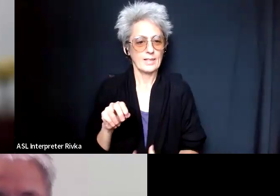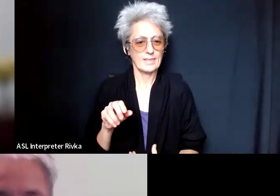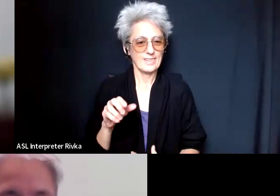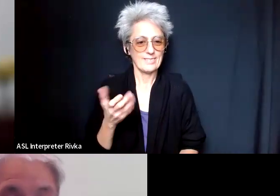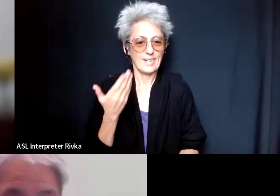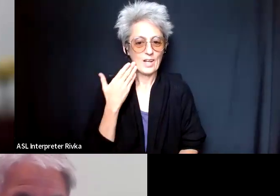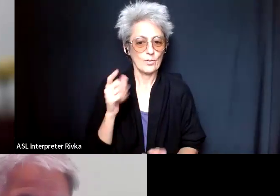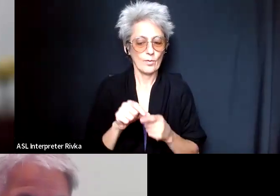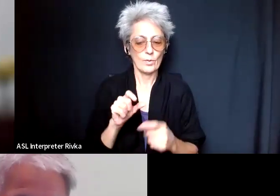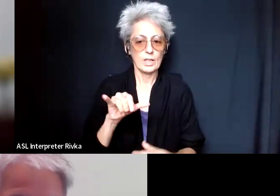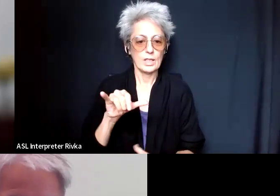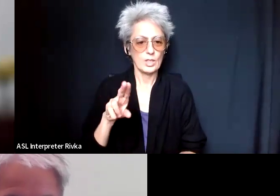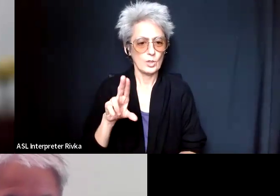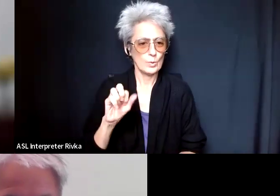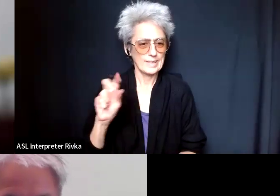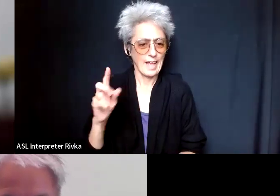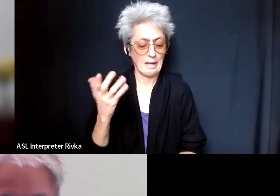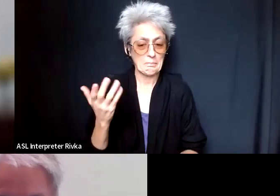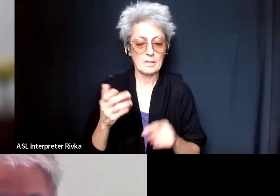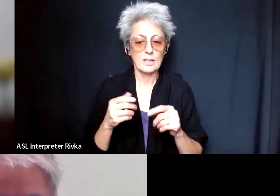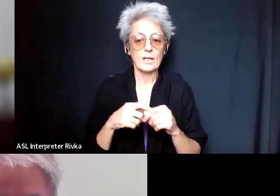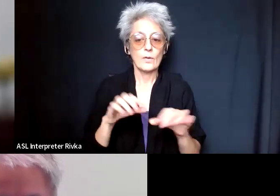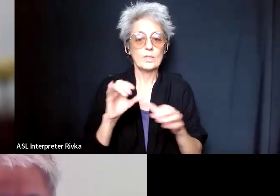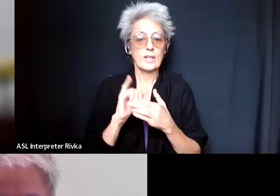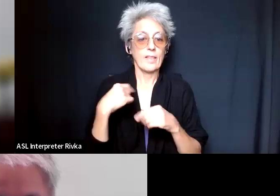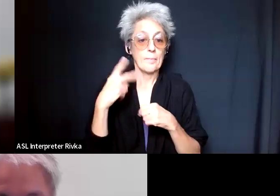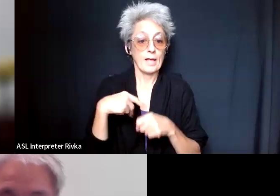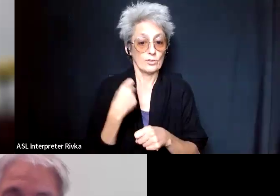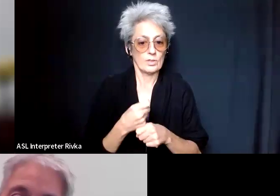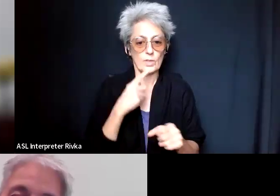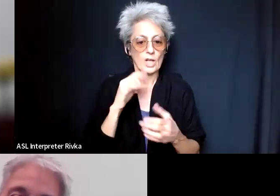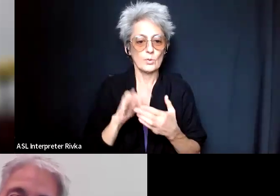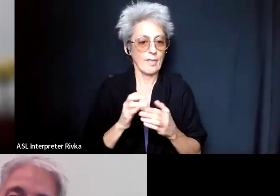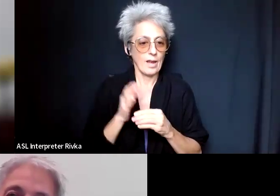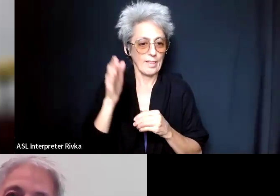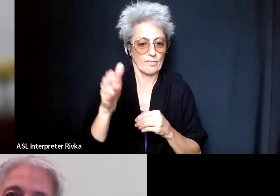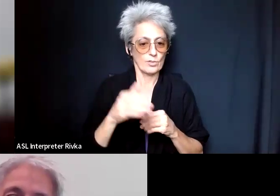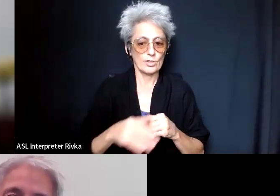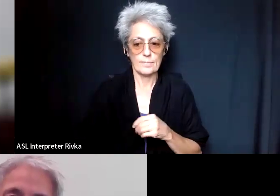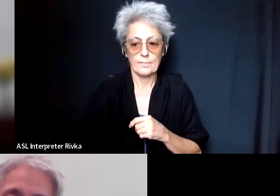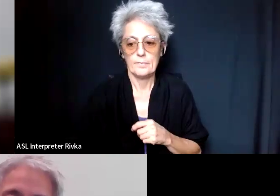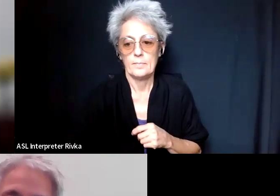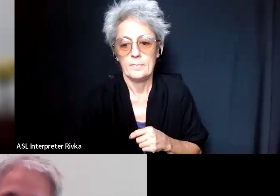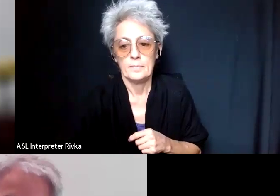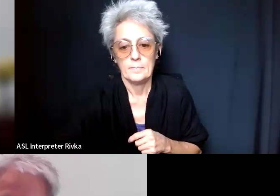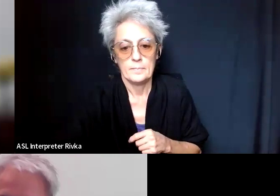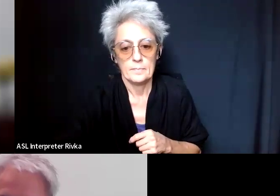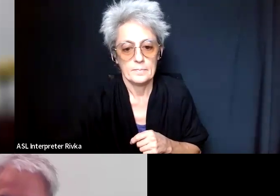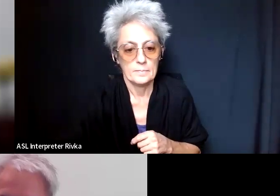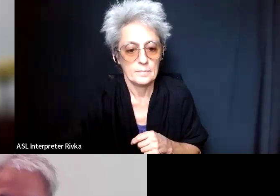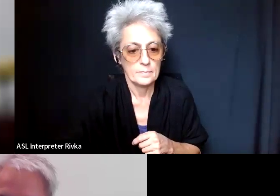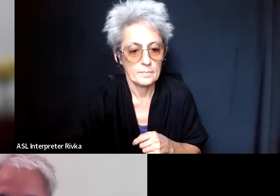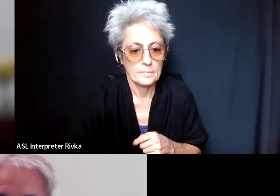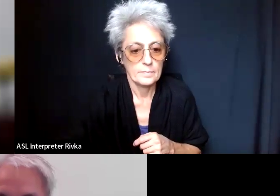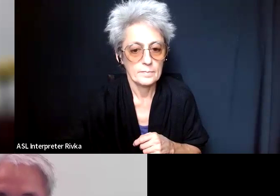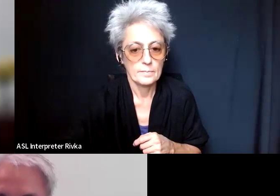past 2 years. We will not be doing that here in the future because it made more sense for the Iowa Division of